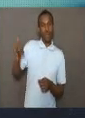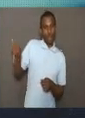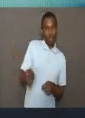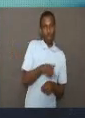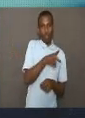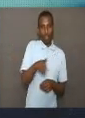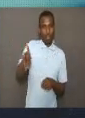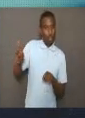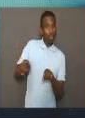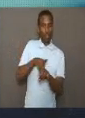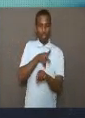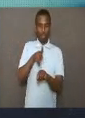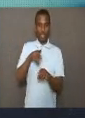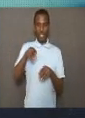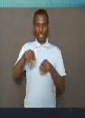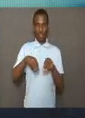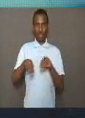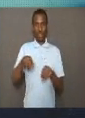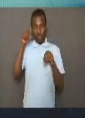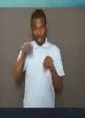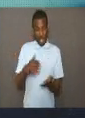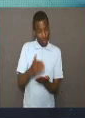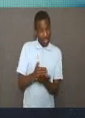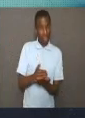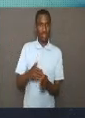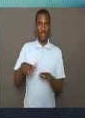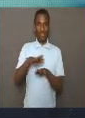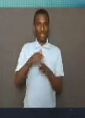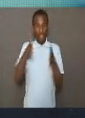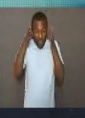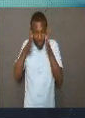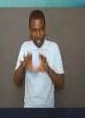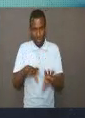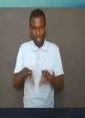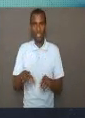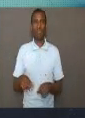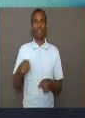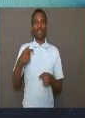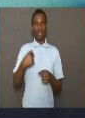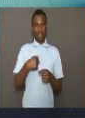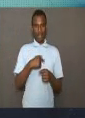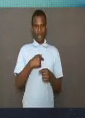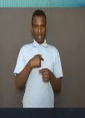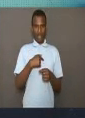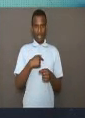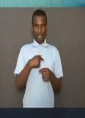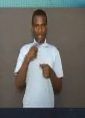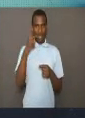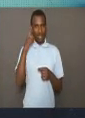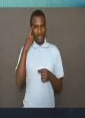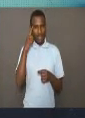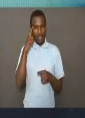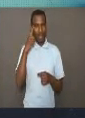motion. In today's lesson, we will focus our attention on